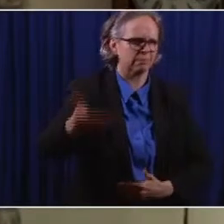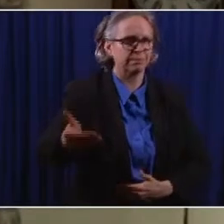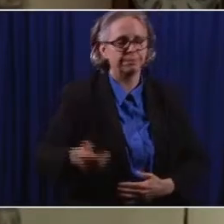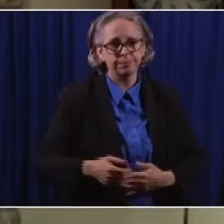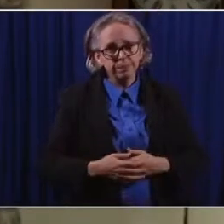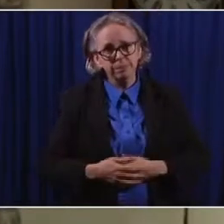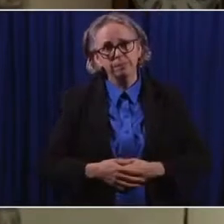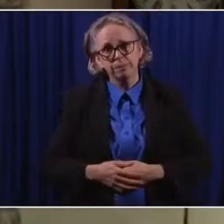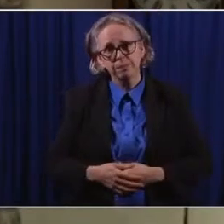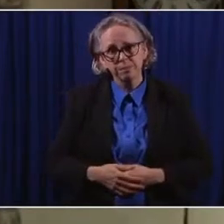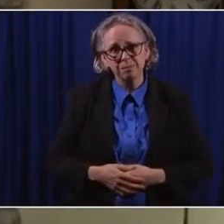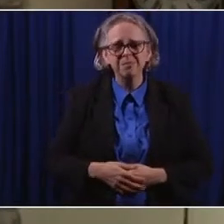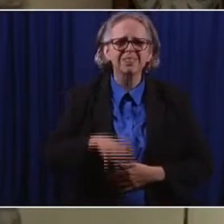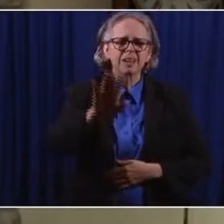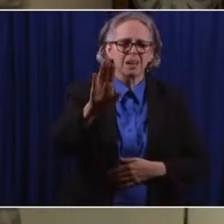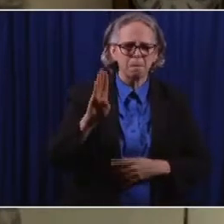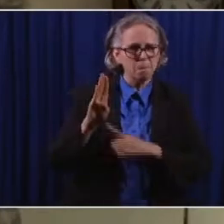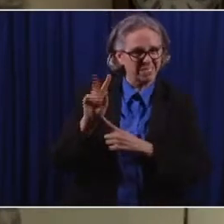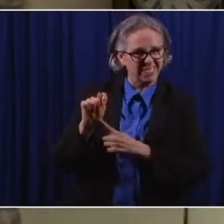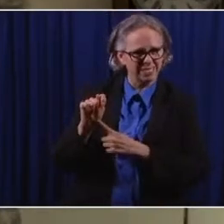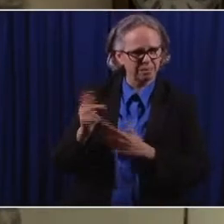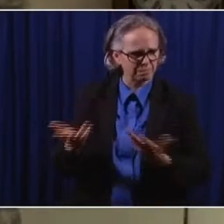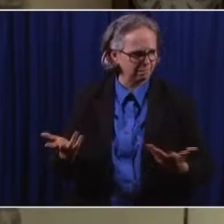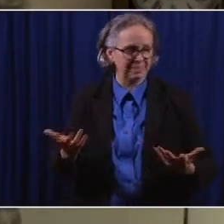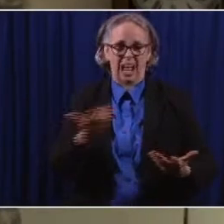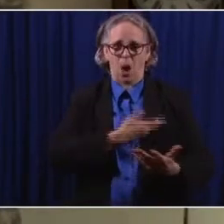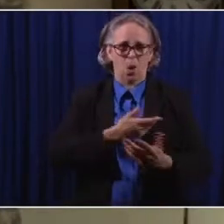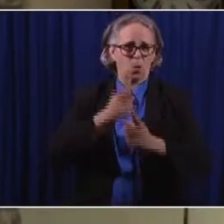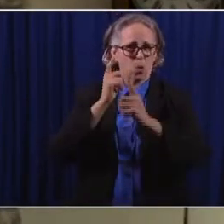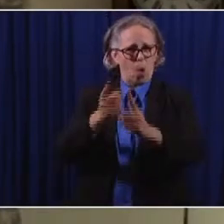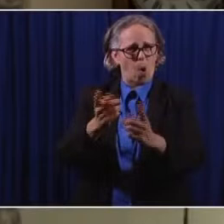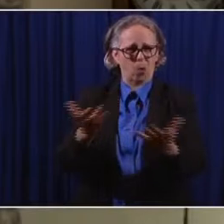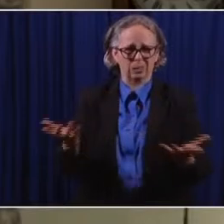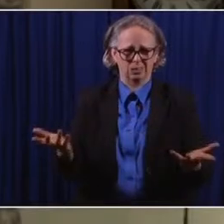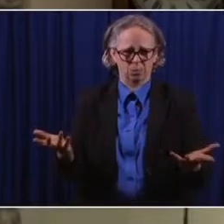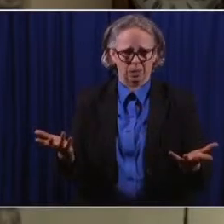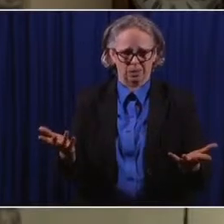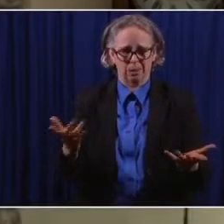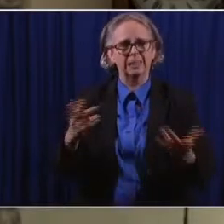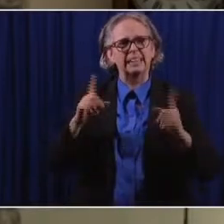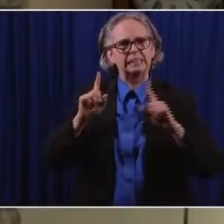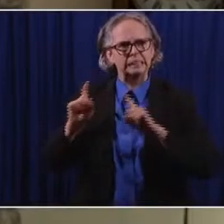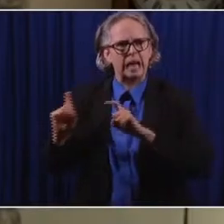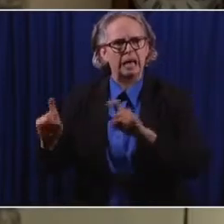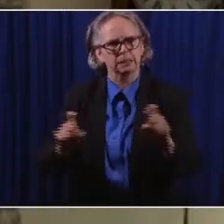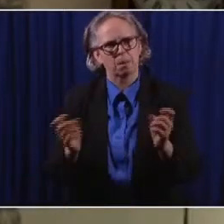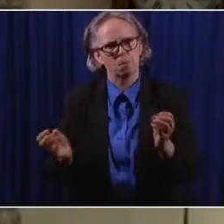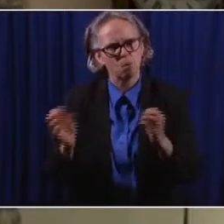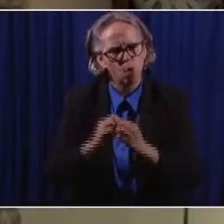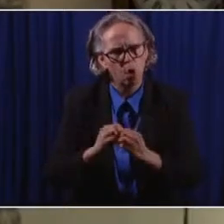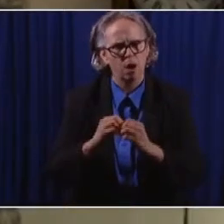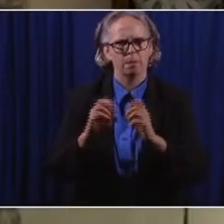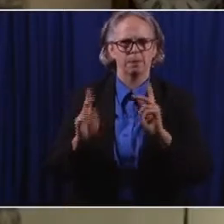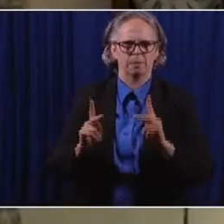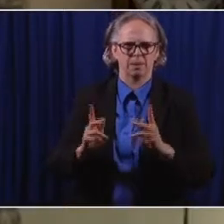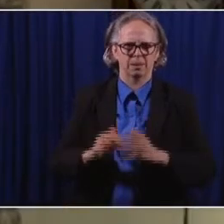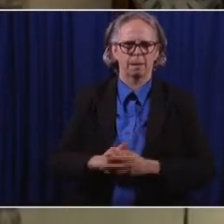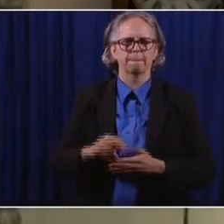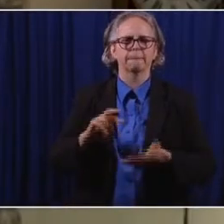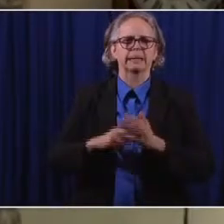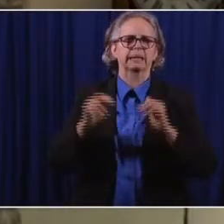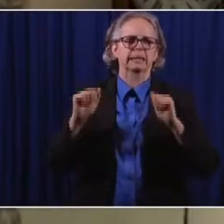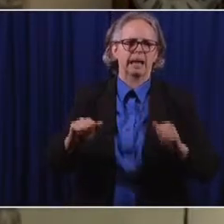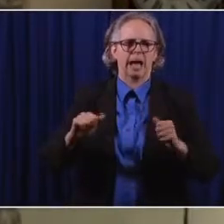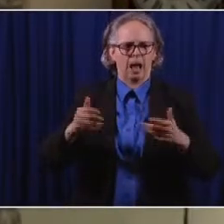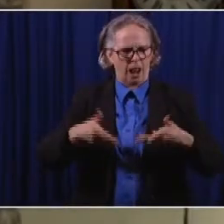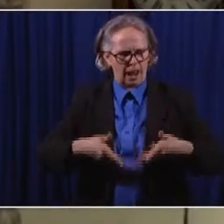testing we can get into nursing homes, the more we're going to be able to have visitation, and the more we're going to have life that will be